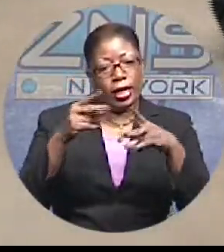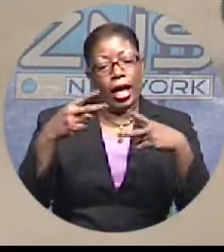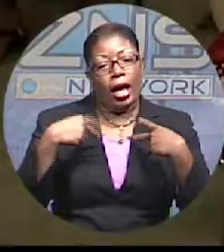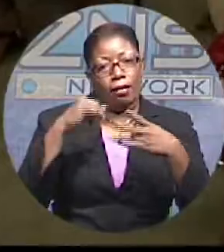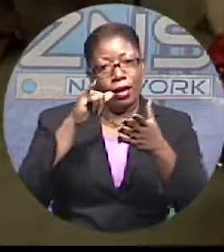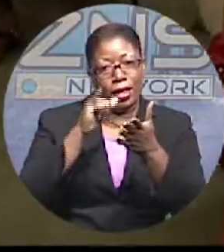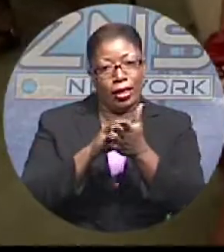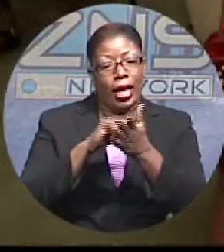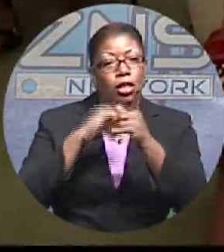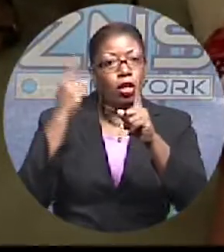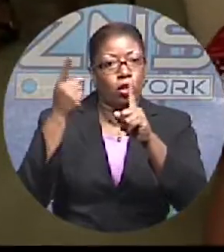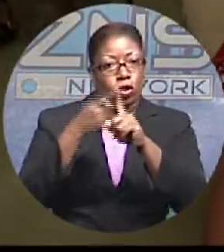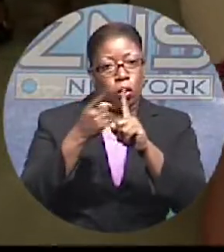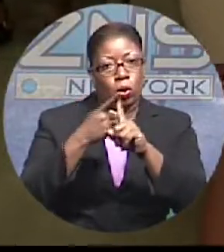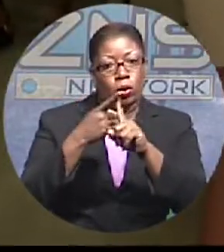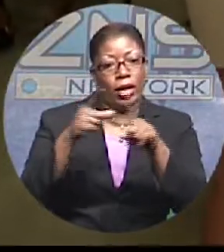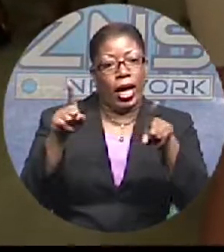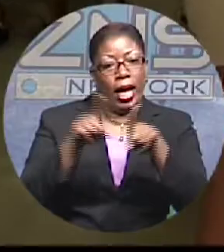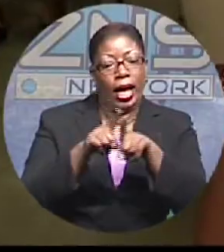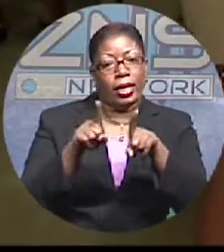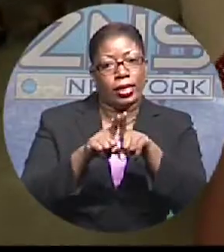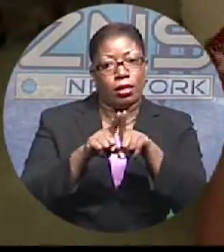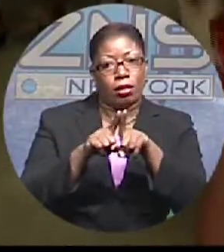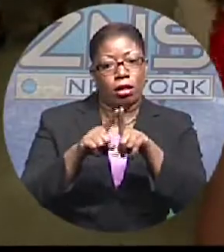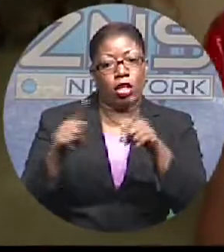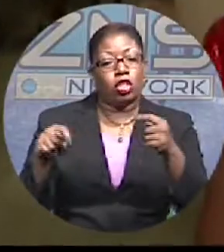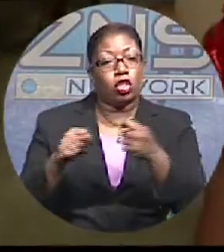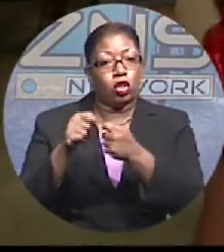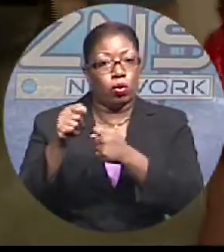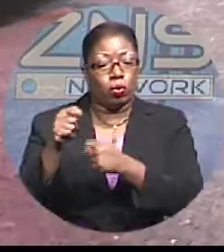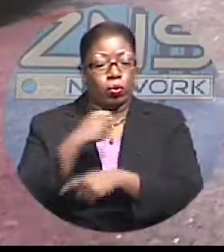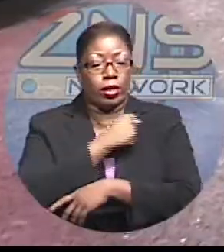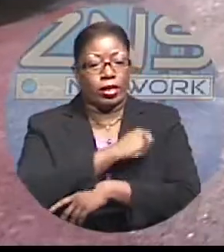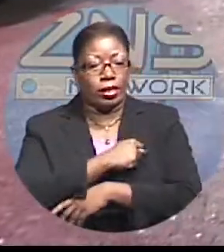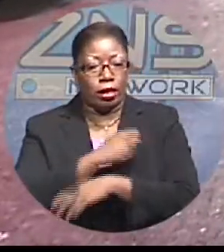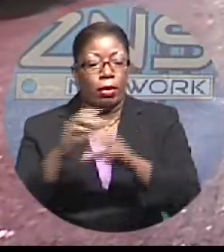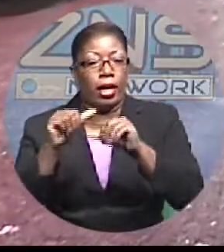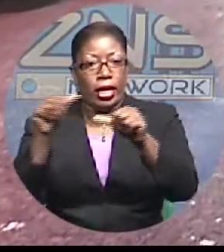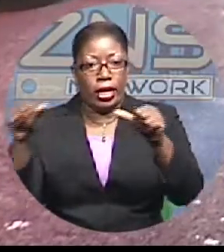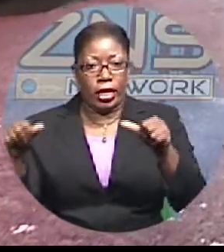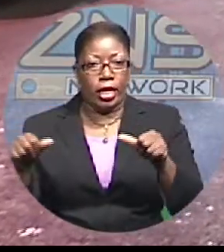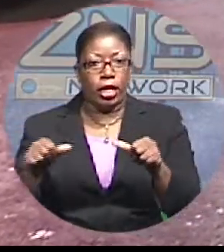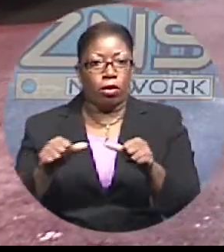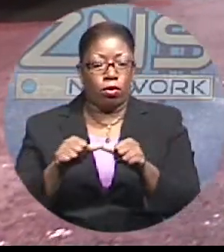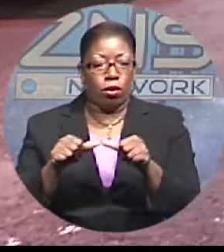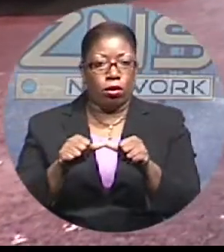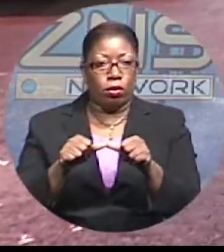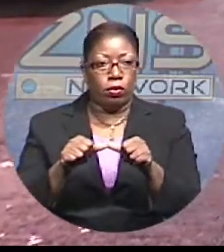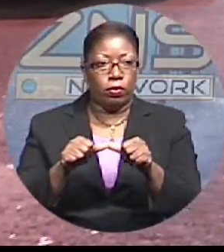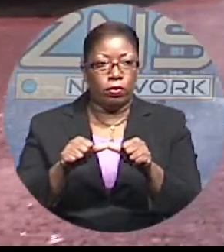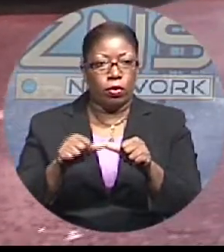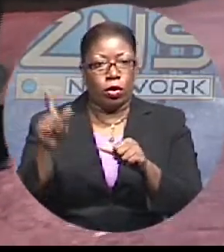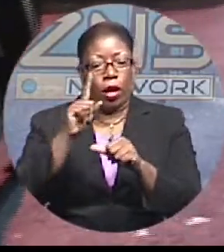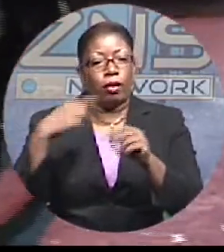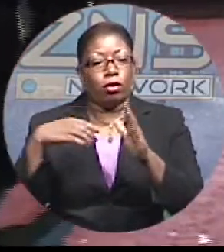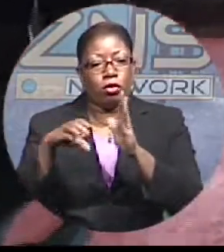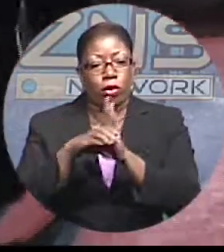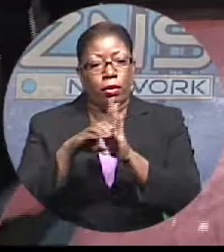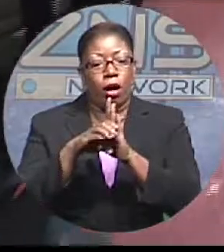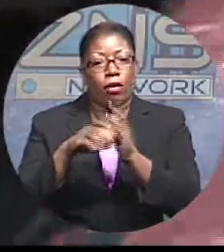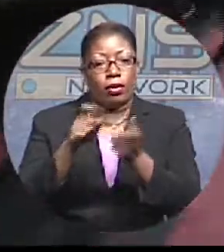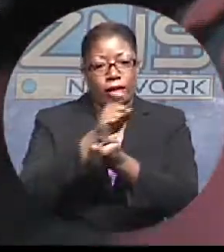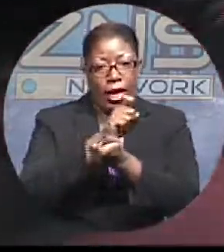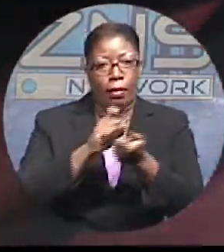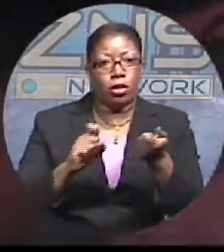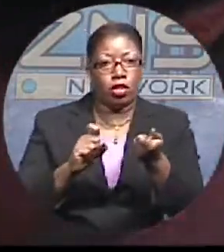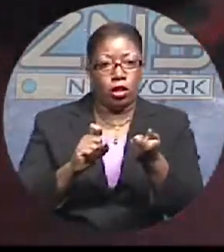country's tourism sector has been challenged with many issues that had the potential of crippling the tourism industry? There was the shooting